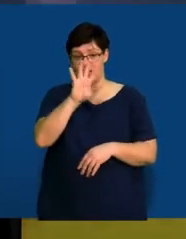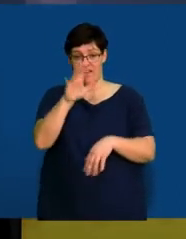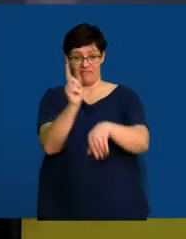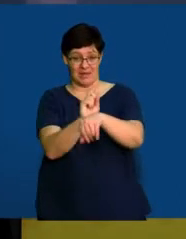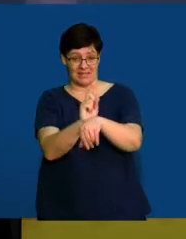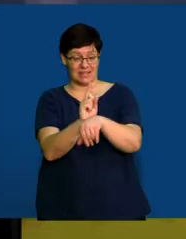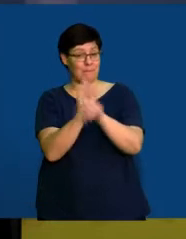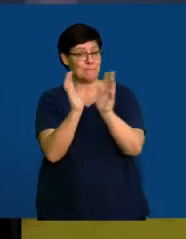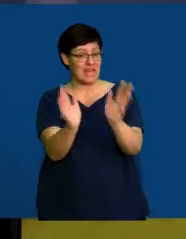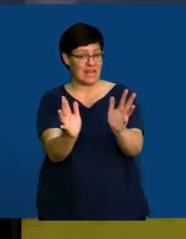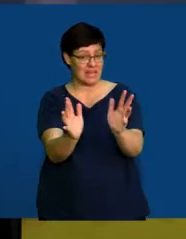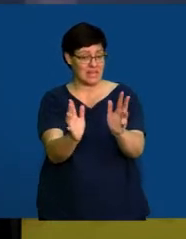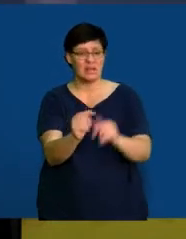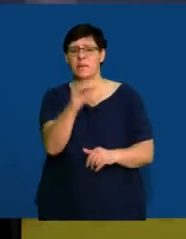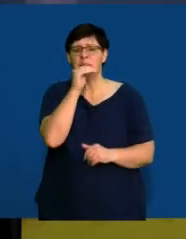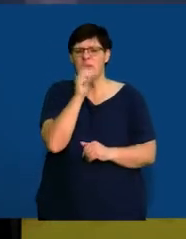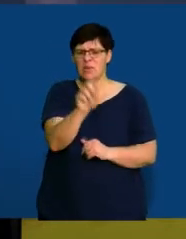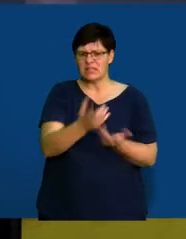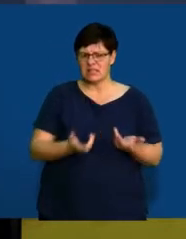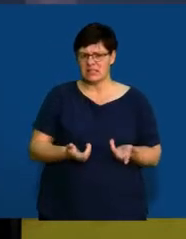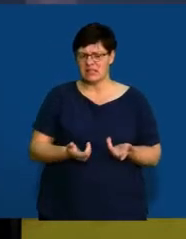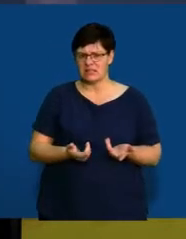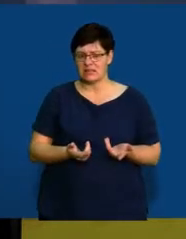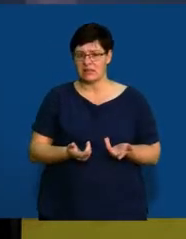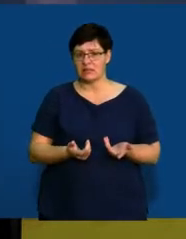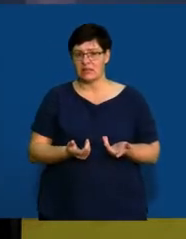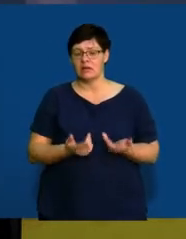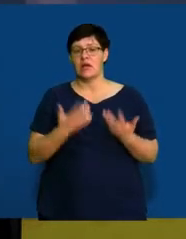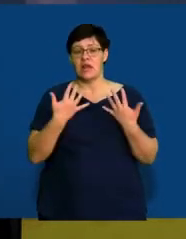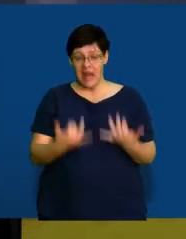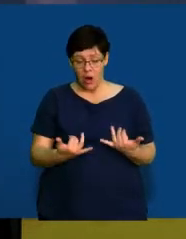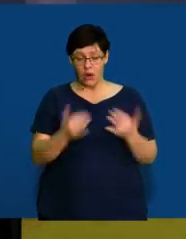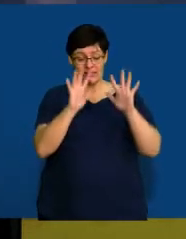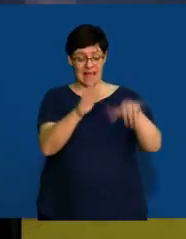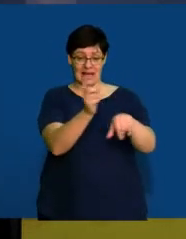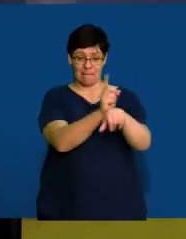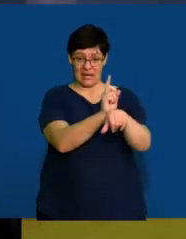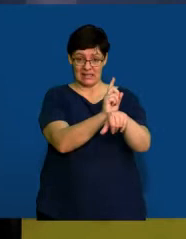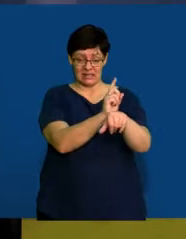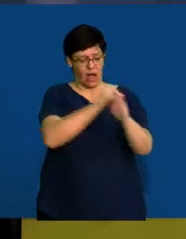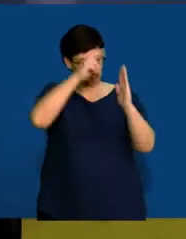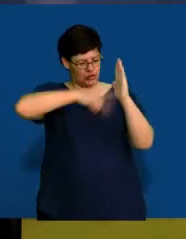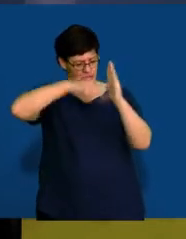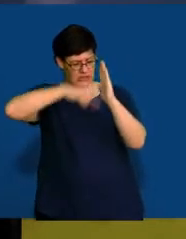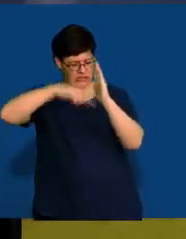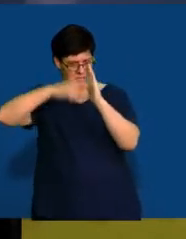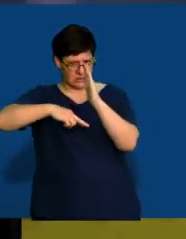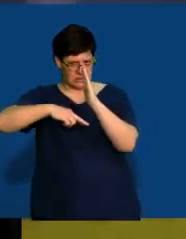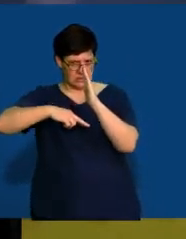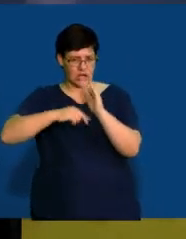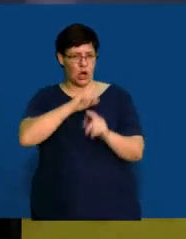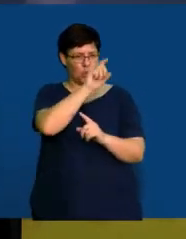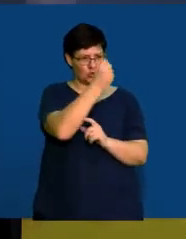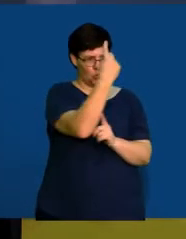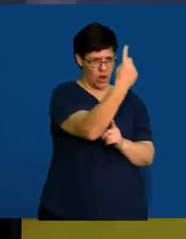45 minutes. So what does that mean? I've spent 10 minutes familiarizing myself with question 1 and